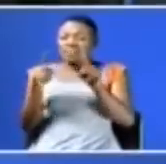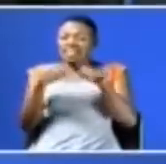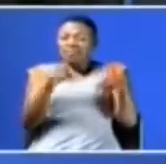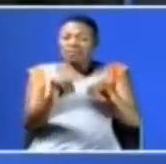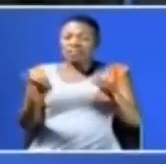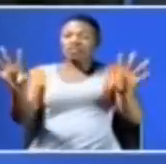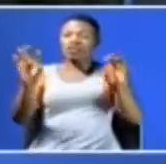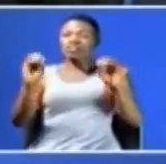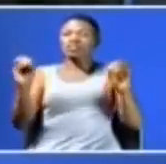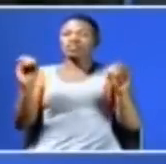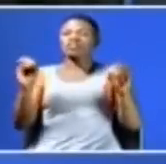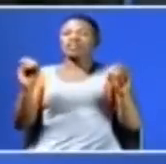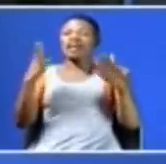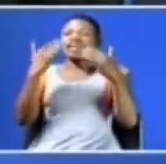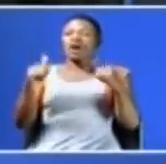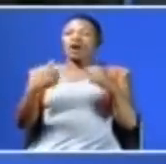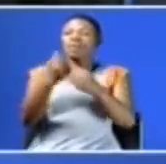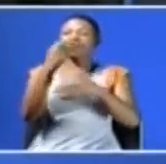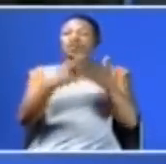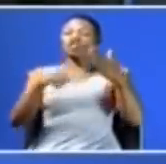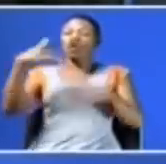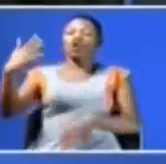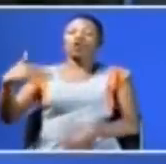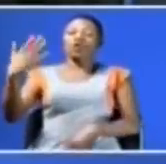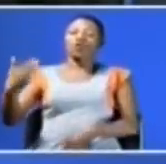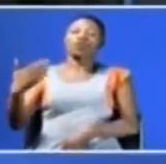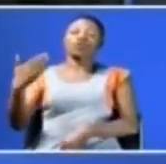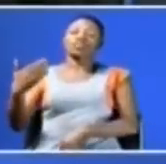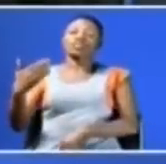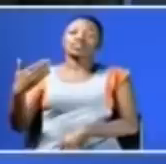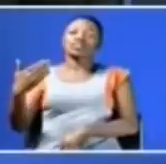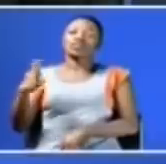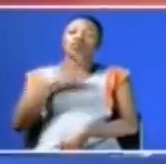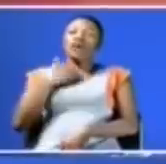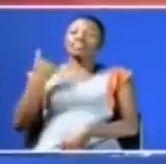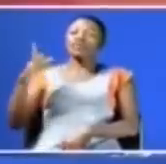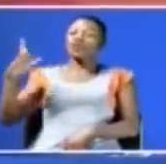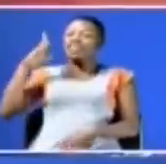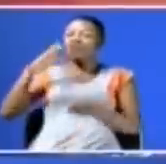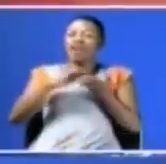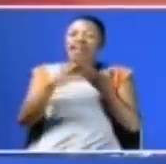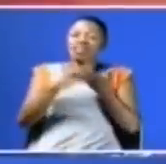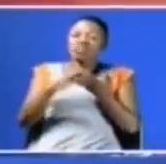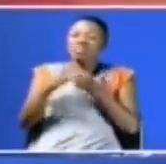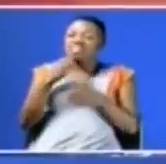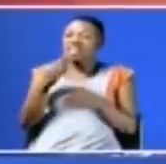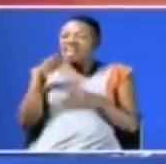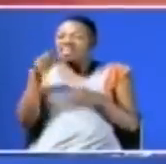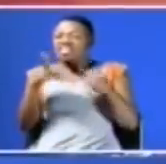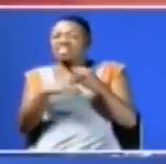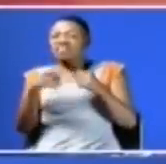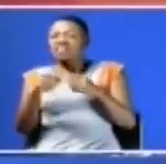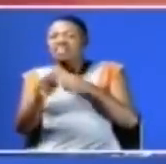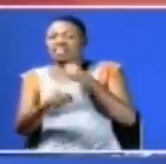fidelity to the constitution. So what happens is that we're always looking for some legal excuse that, you know, oh, this happened, yes, we need